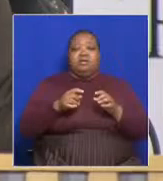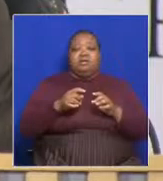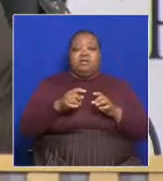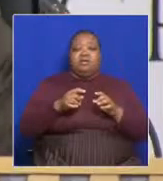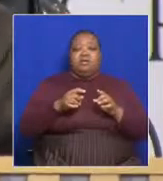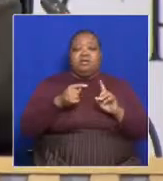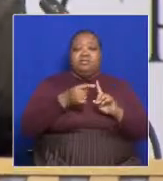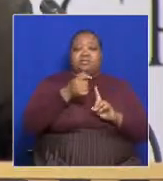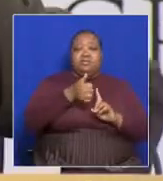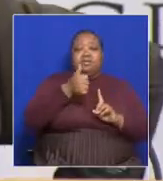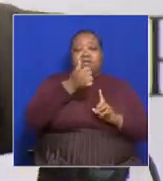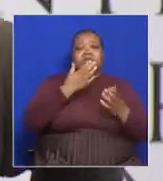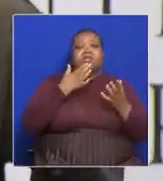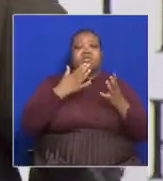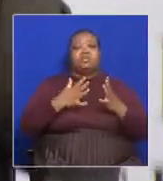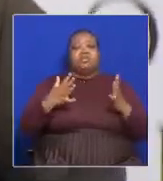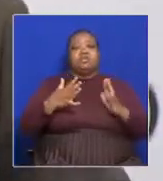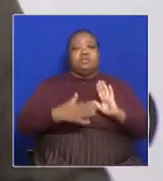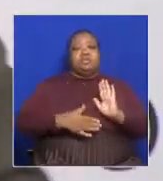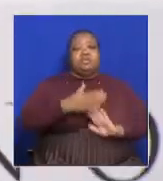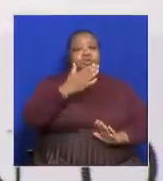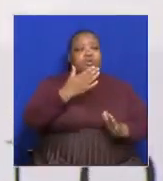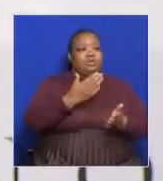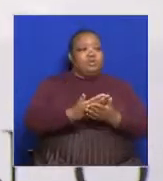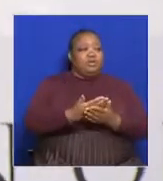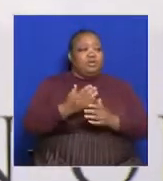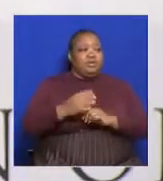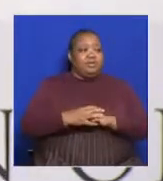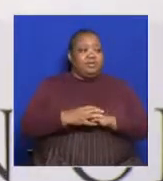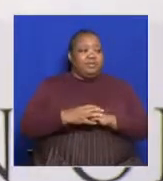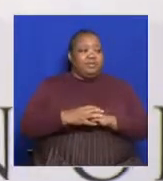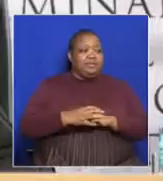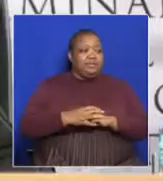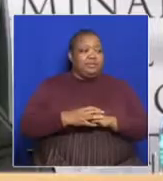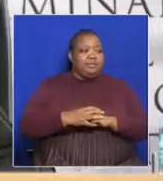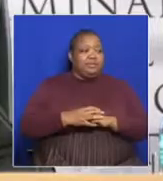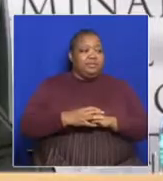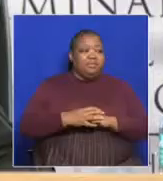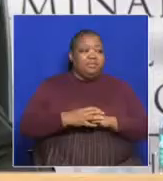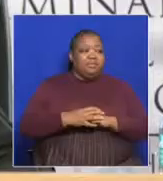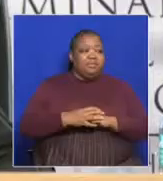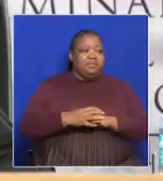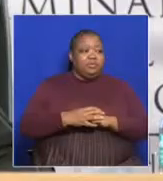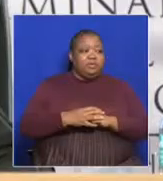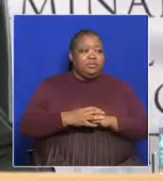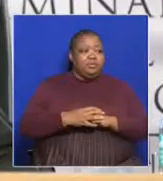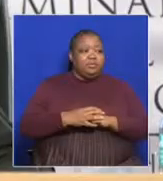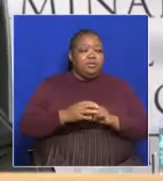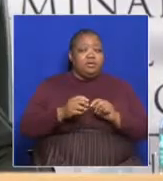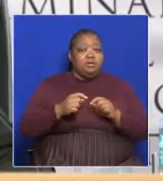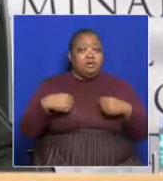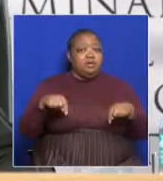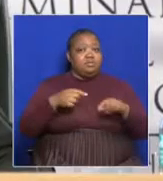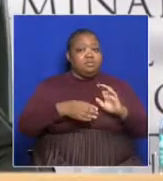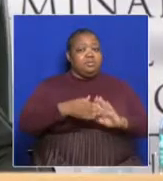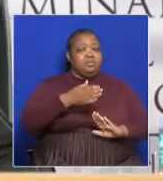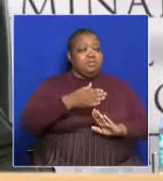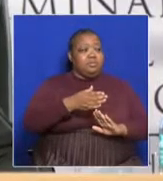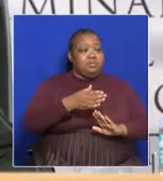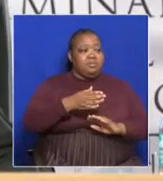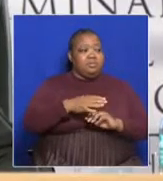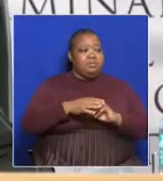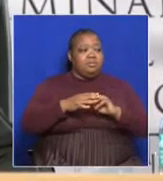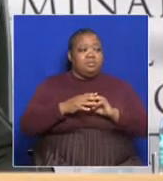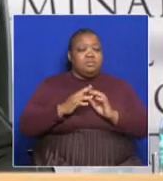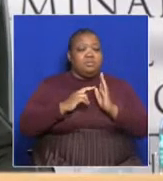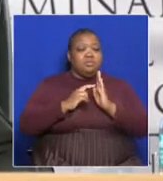are excused. Thank you. Before the rest of us are excused, Chair, some housekeeping matters that we need